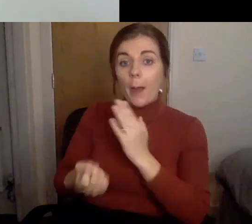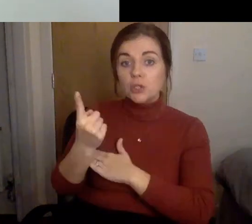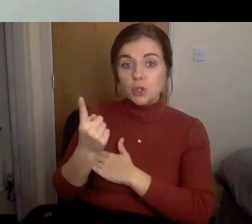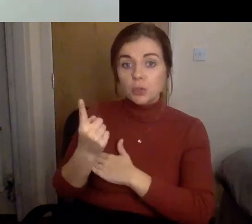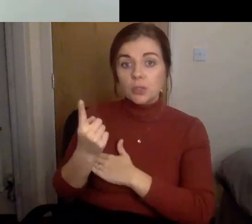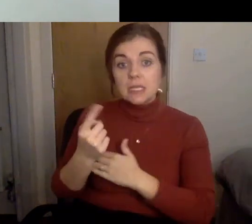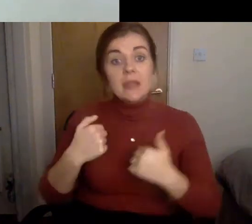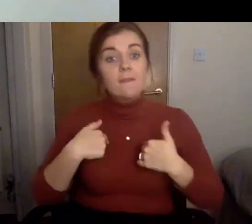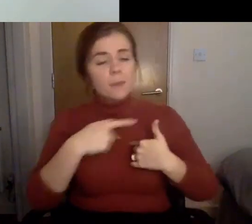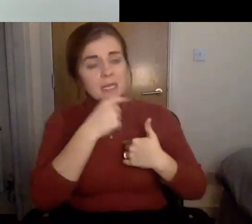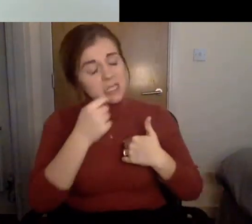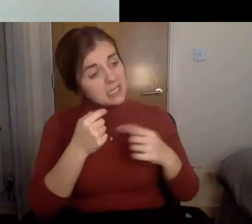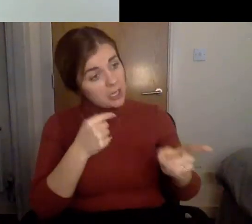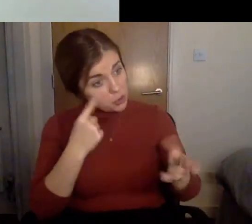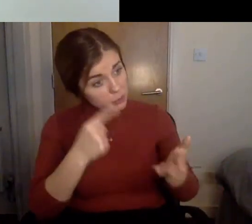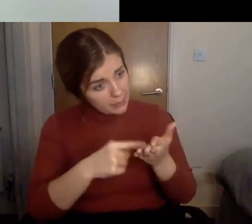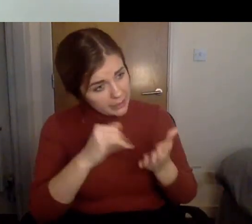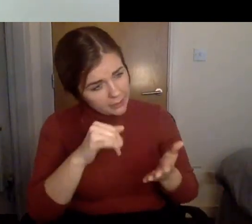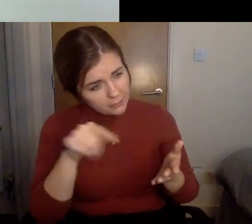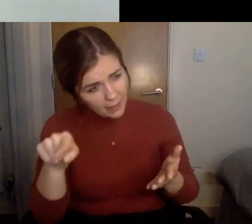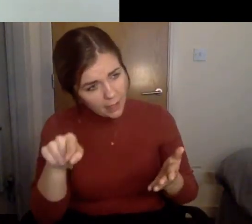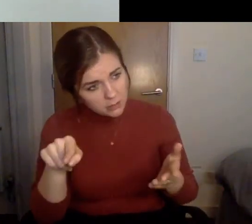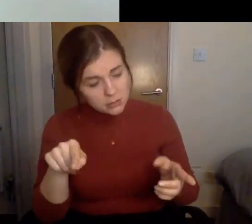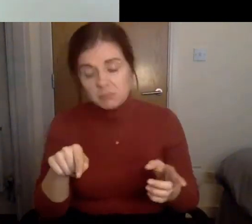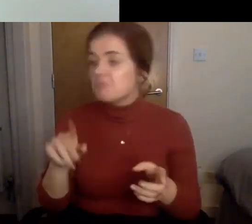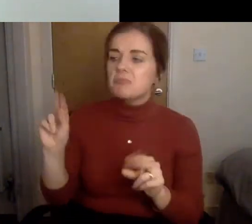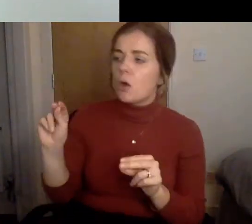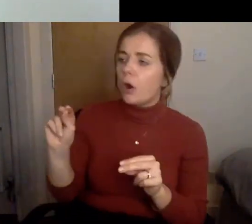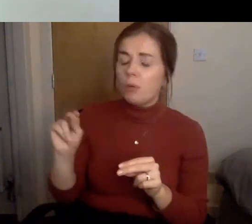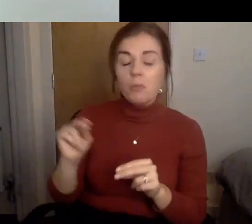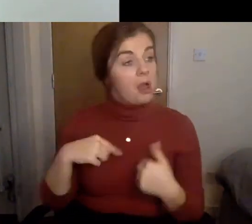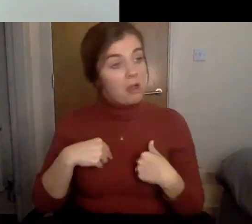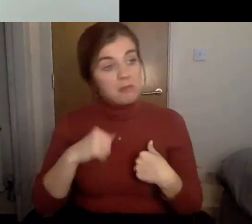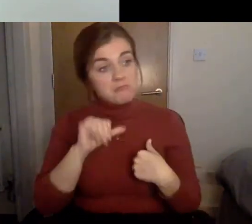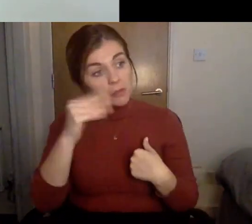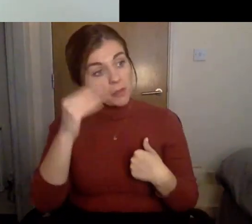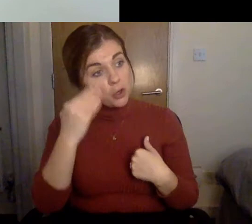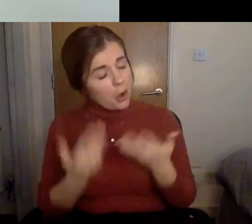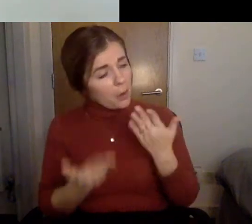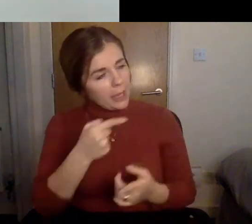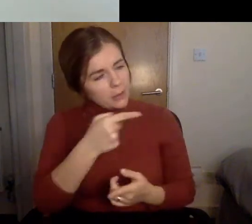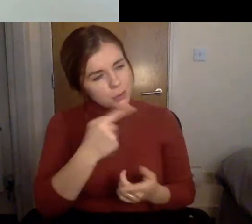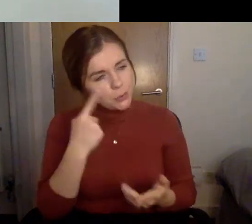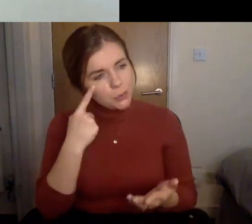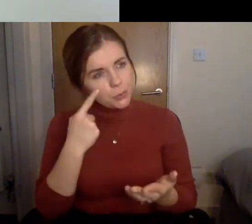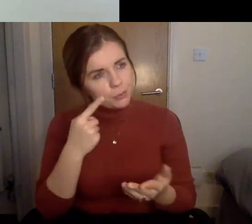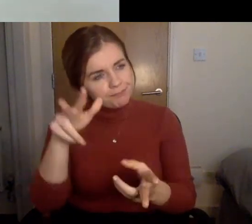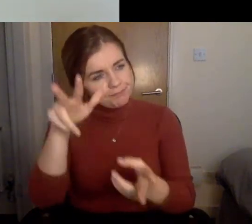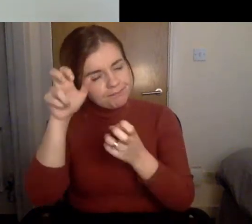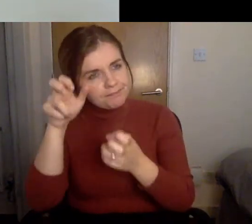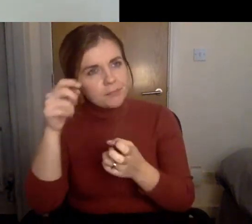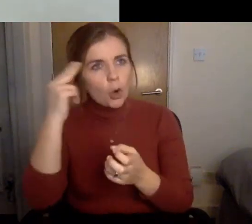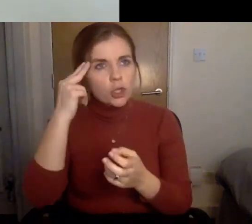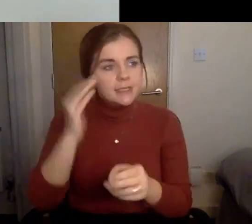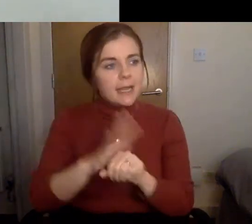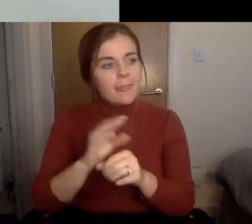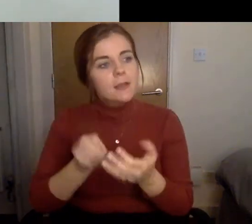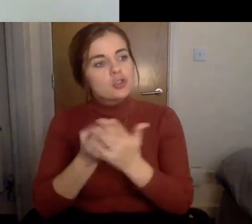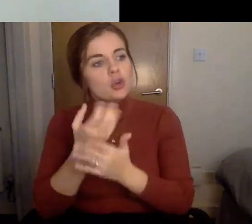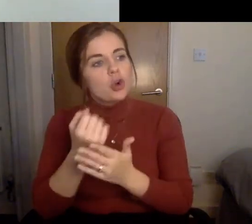opportunity for me to say, well, I didn't know that. You know, will you tell me more about how you interpret the story of creation?